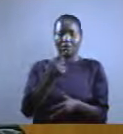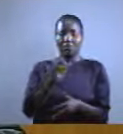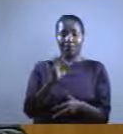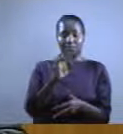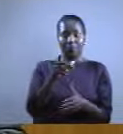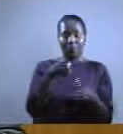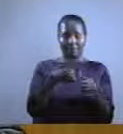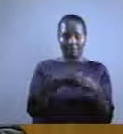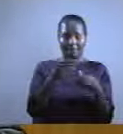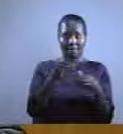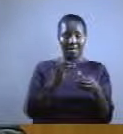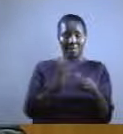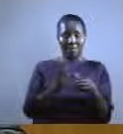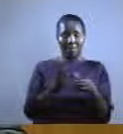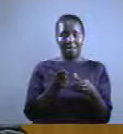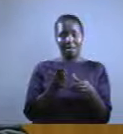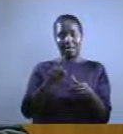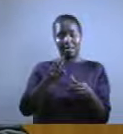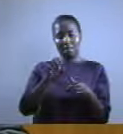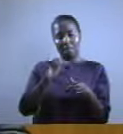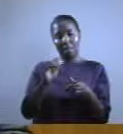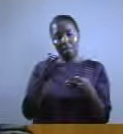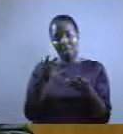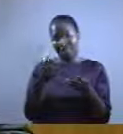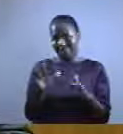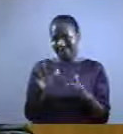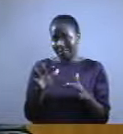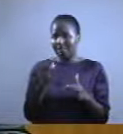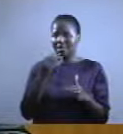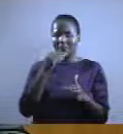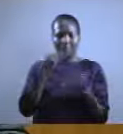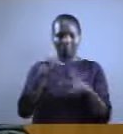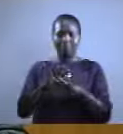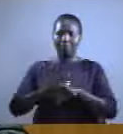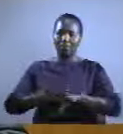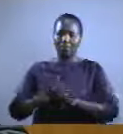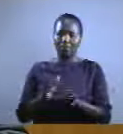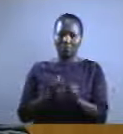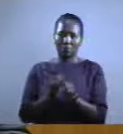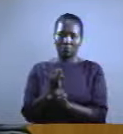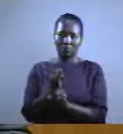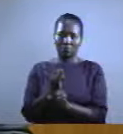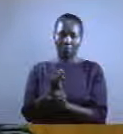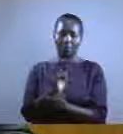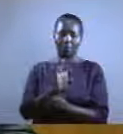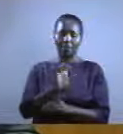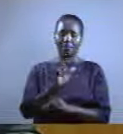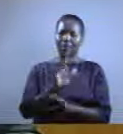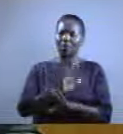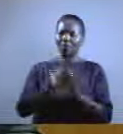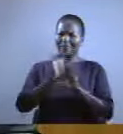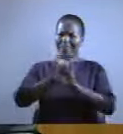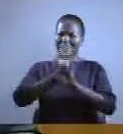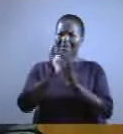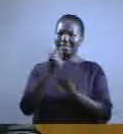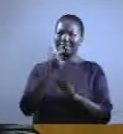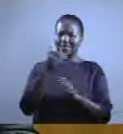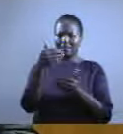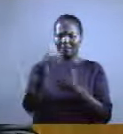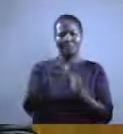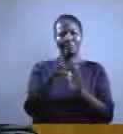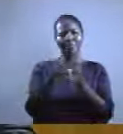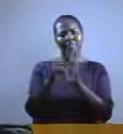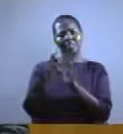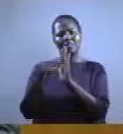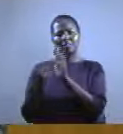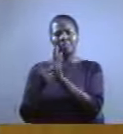company's pay-as-you-earn bill is depleted will not be implemented immediately, and the bill gives us no indication as to the timeframes in this